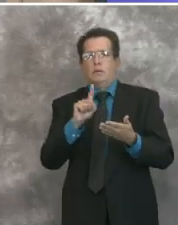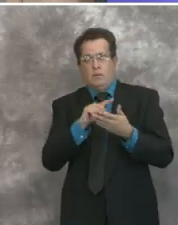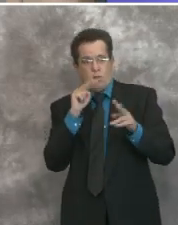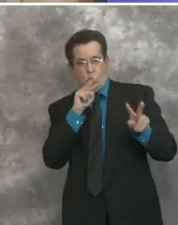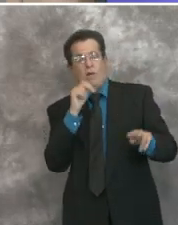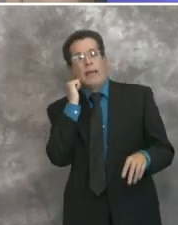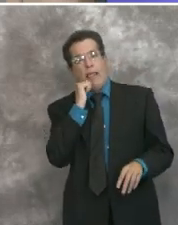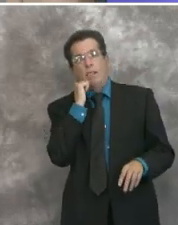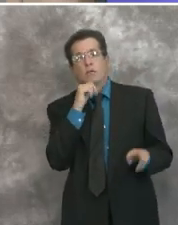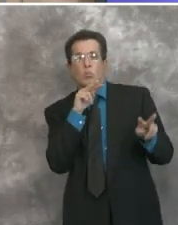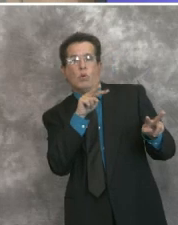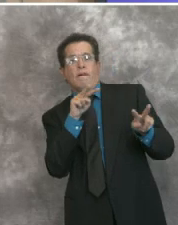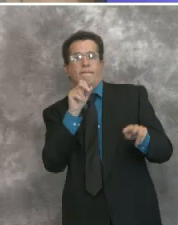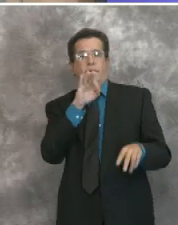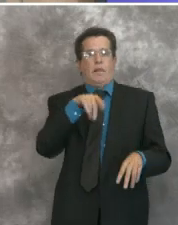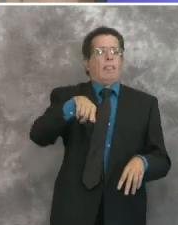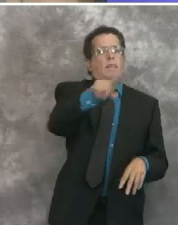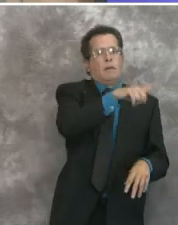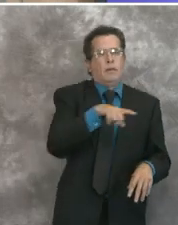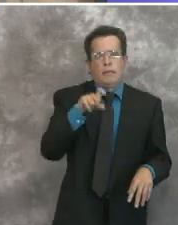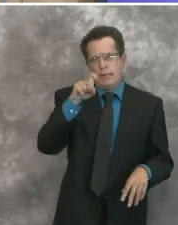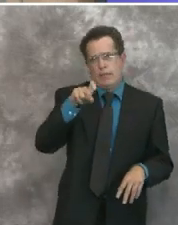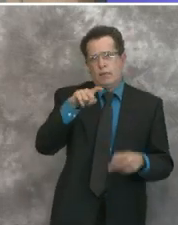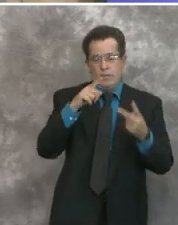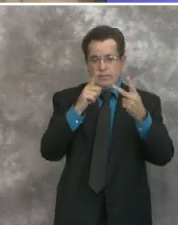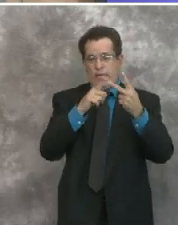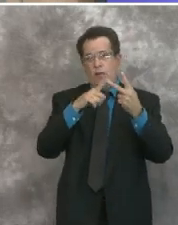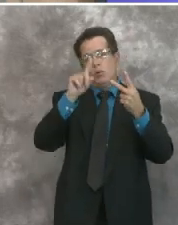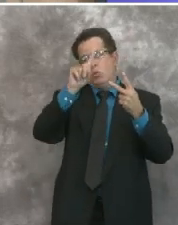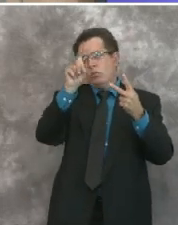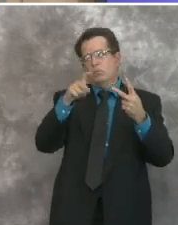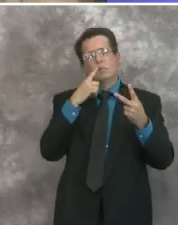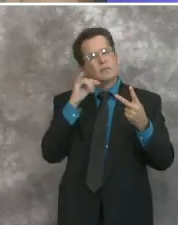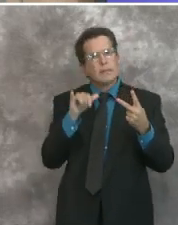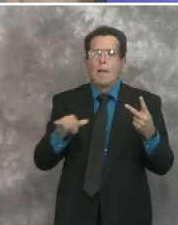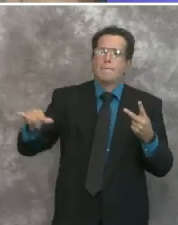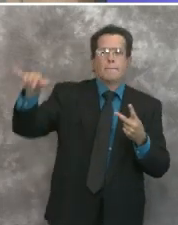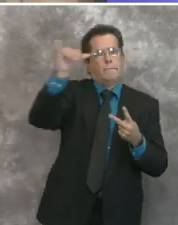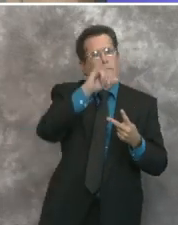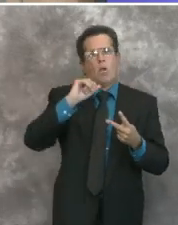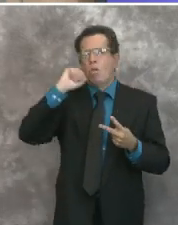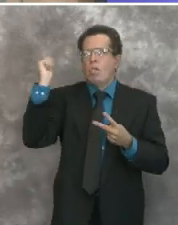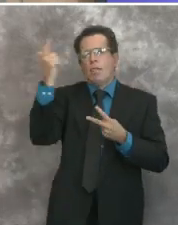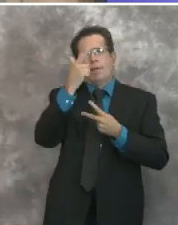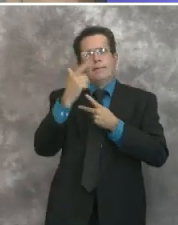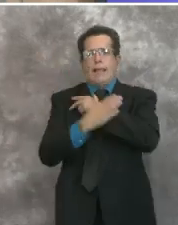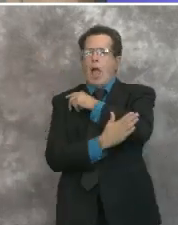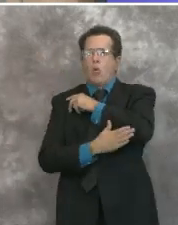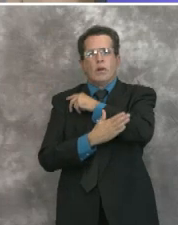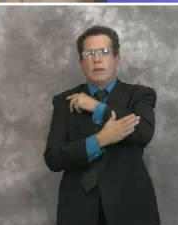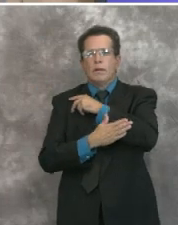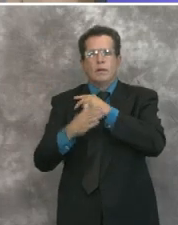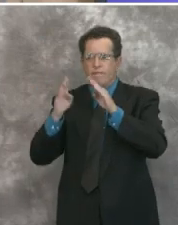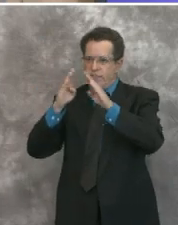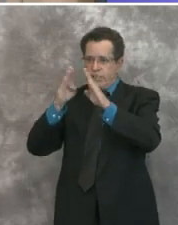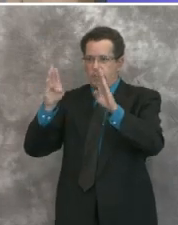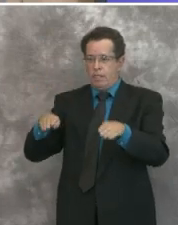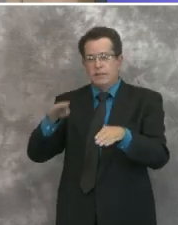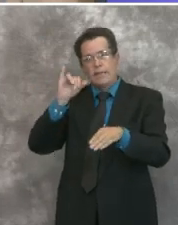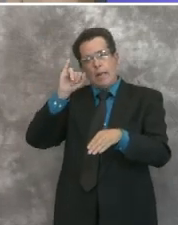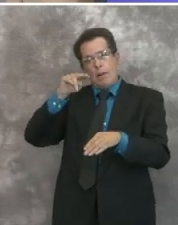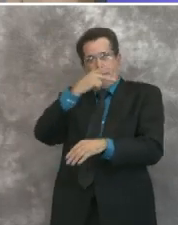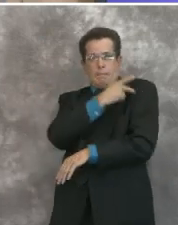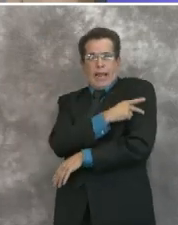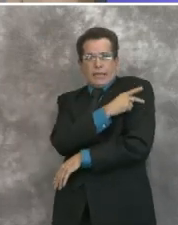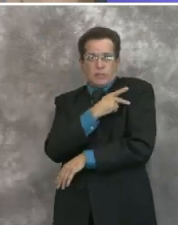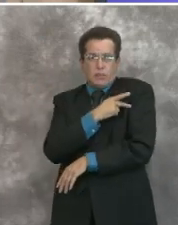need arises. In regards to the second question, we're doing the same thing with all the county facilities, whether it's the inpatient or